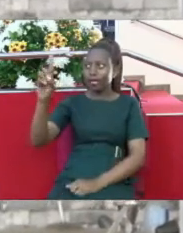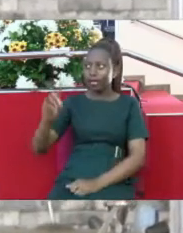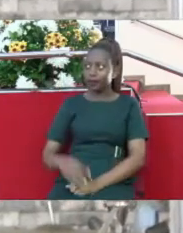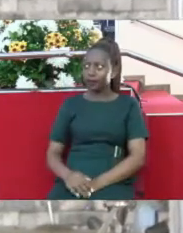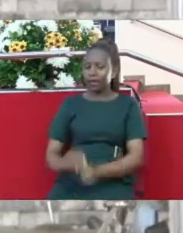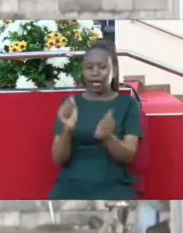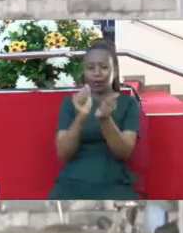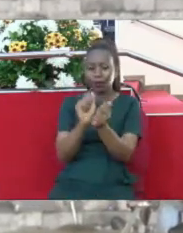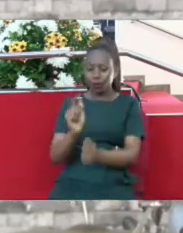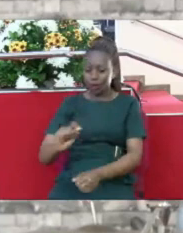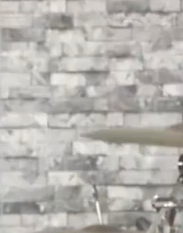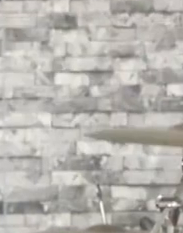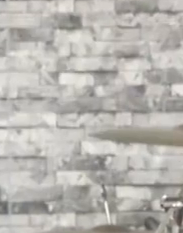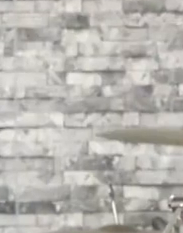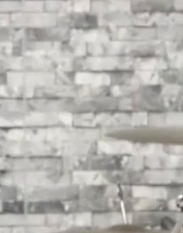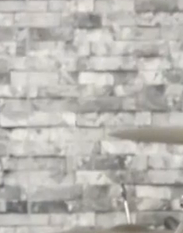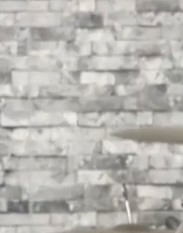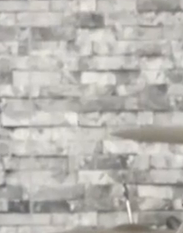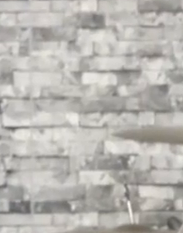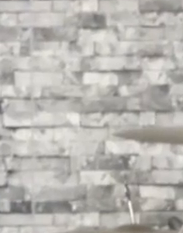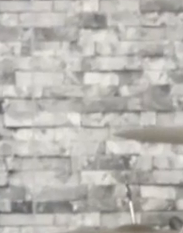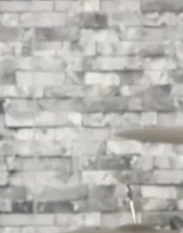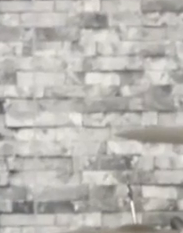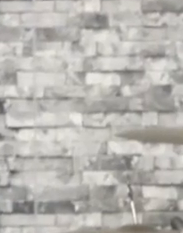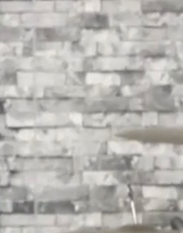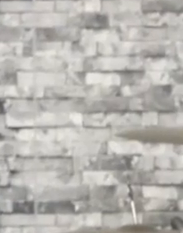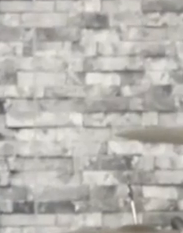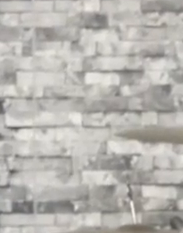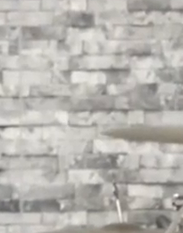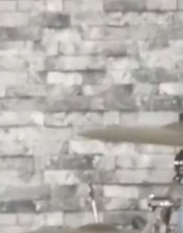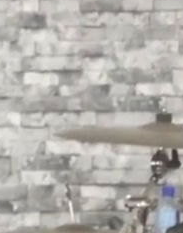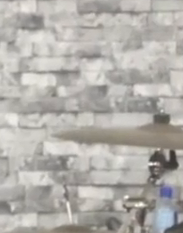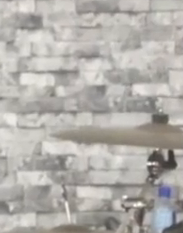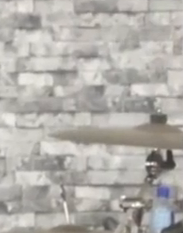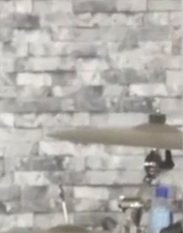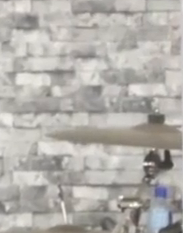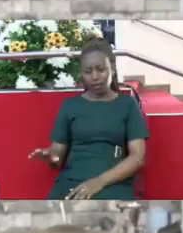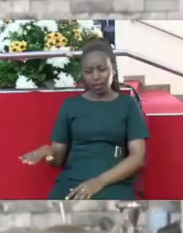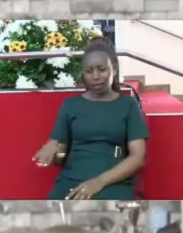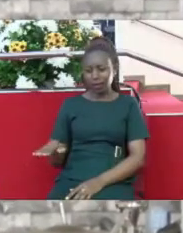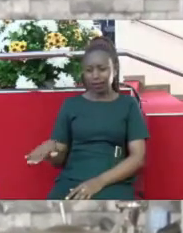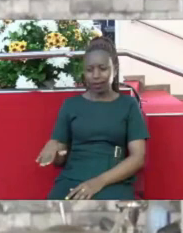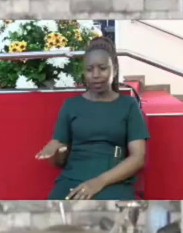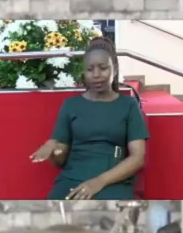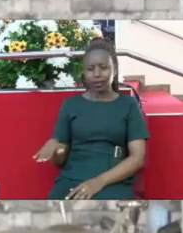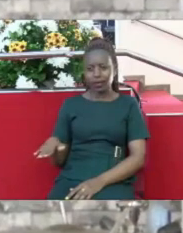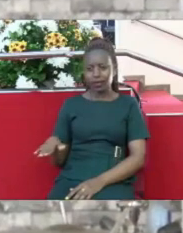to us. Na Paulo anatuandikia. And as he writes, he's in a place that we think or believe is Corinth.